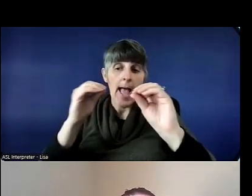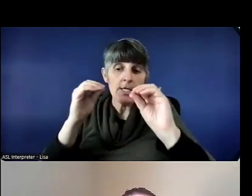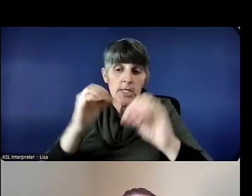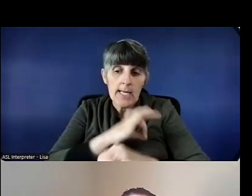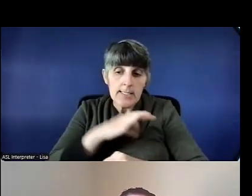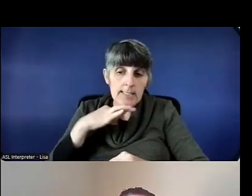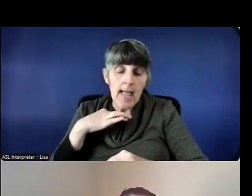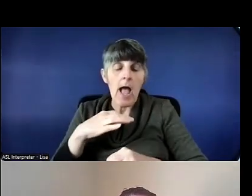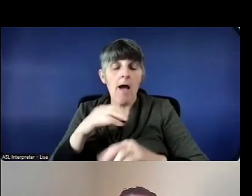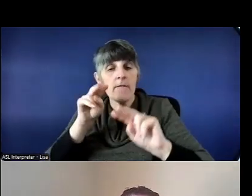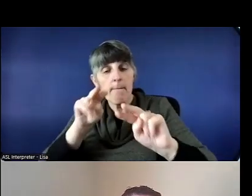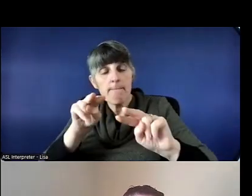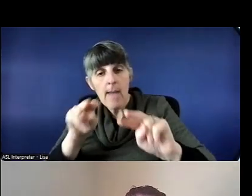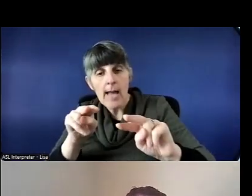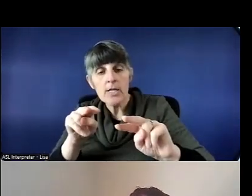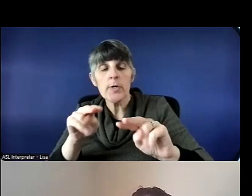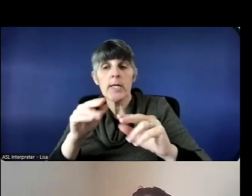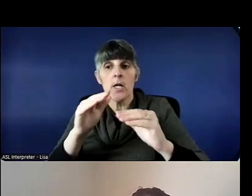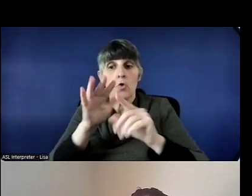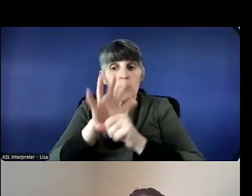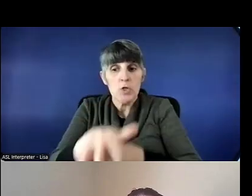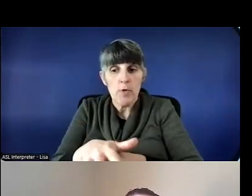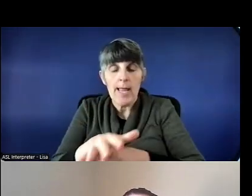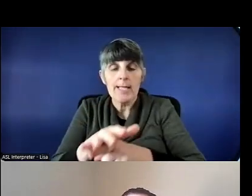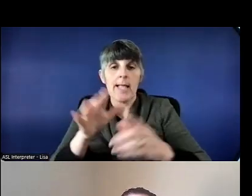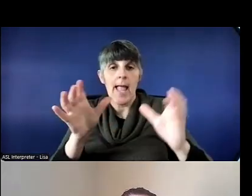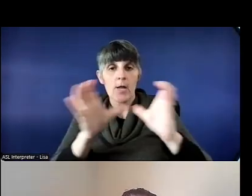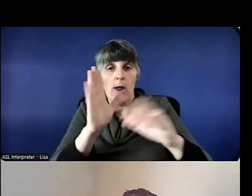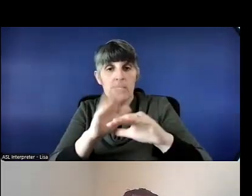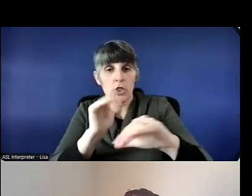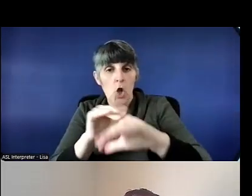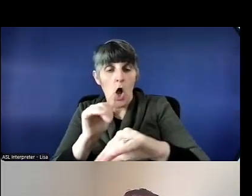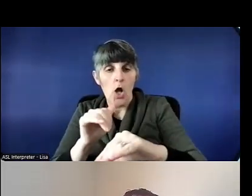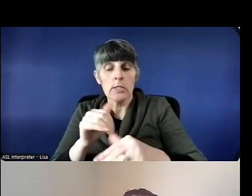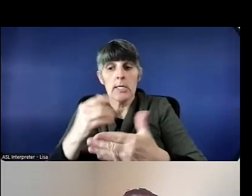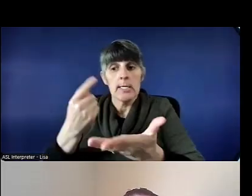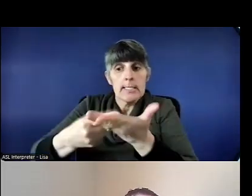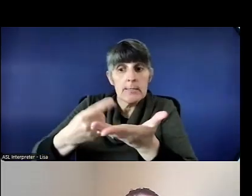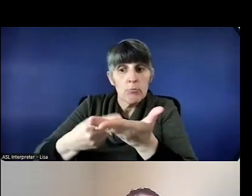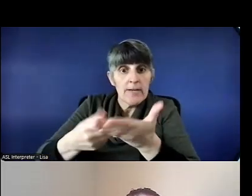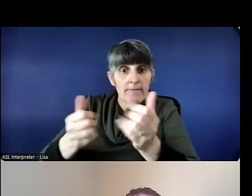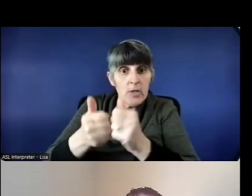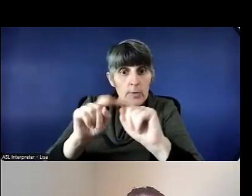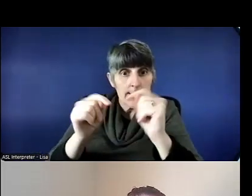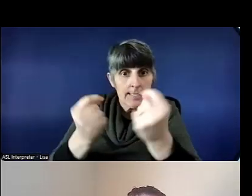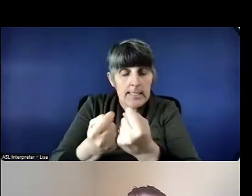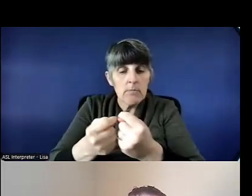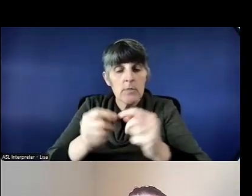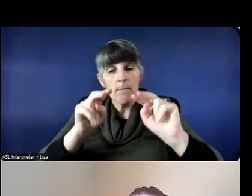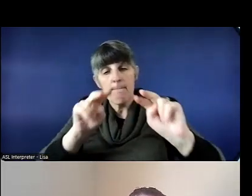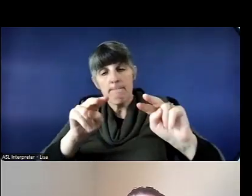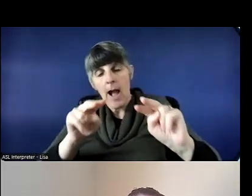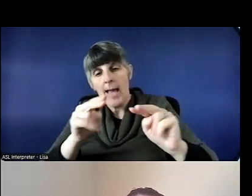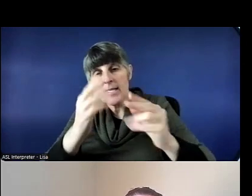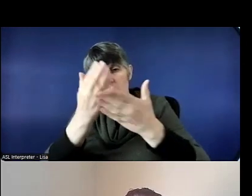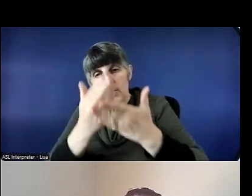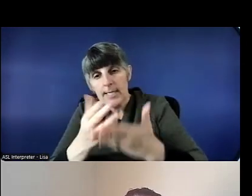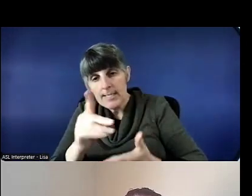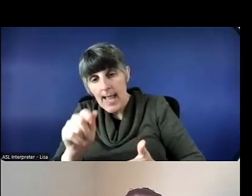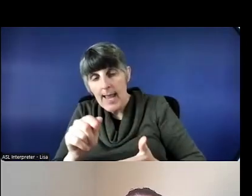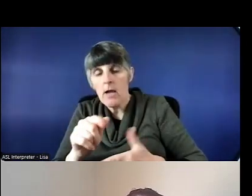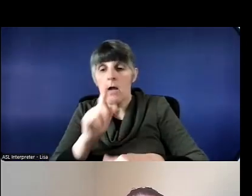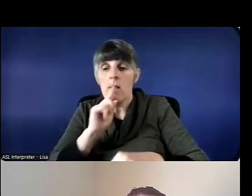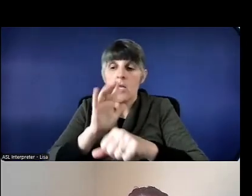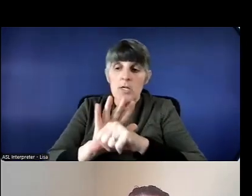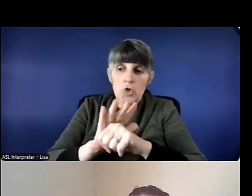staff, monitoring restraints and crisis calls, debriefing with teams, monitoring data, and ensuring